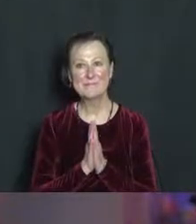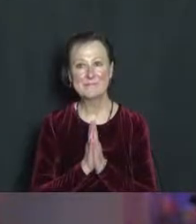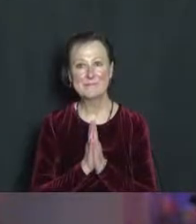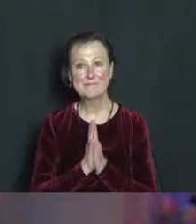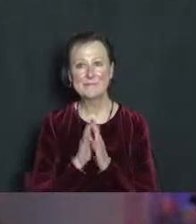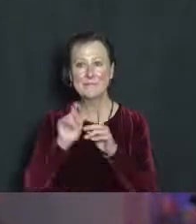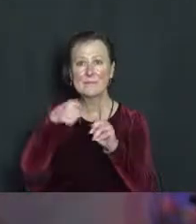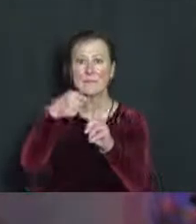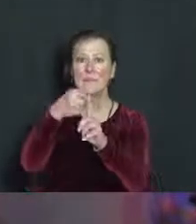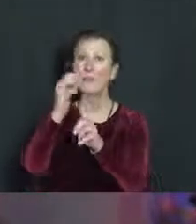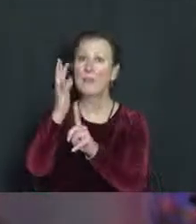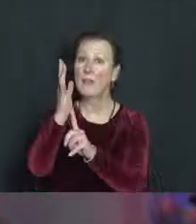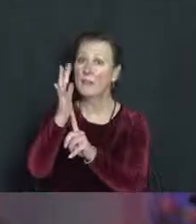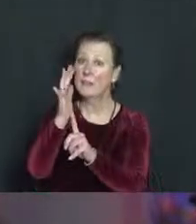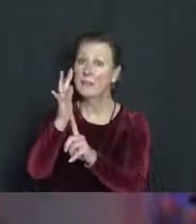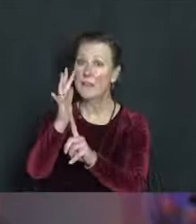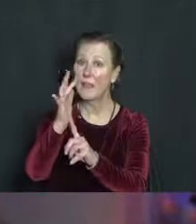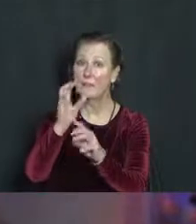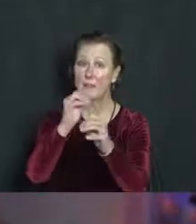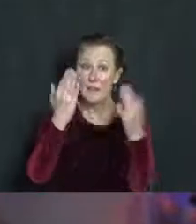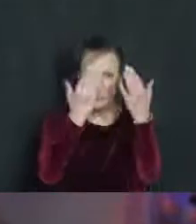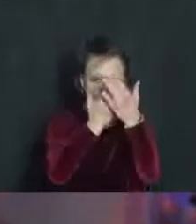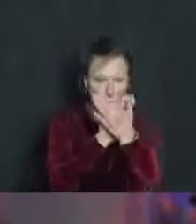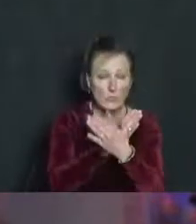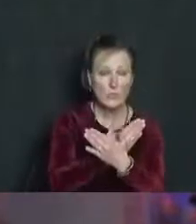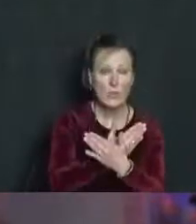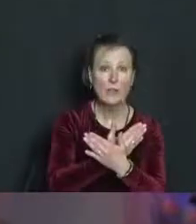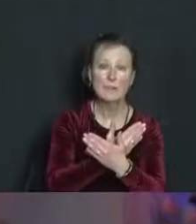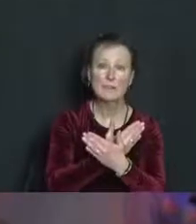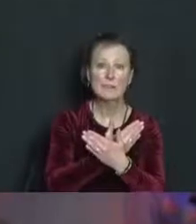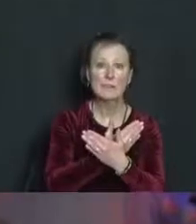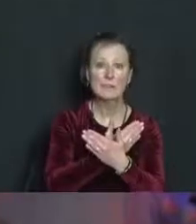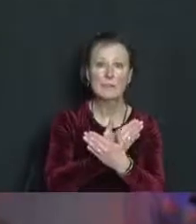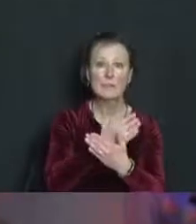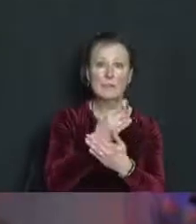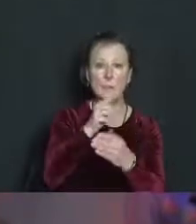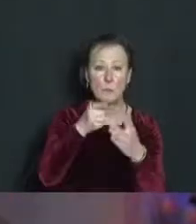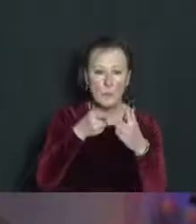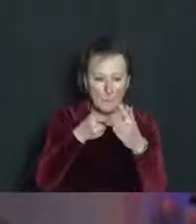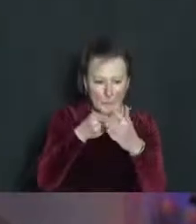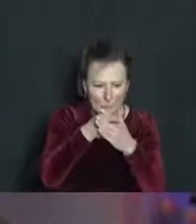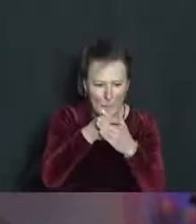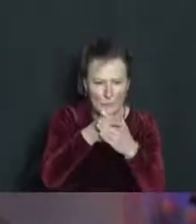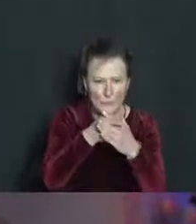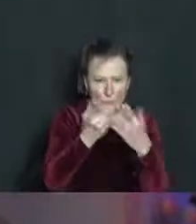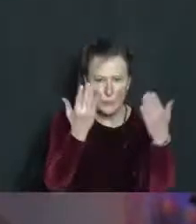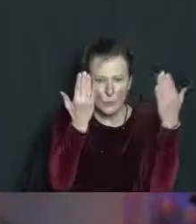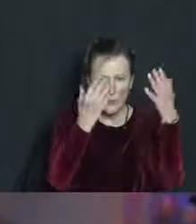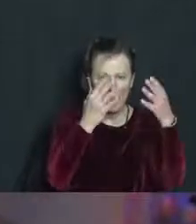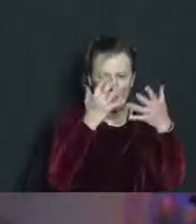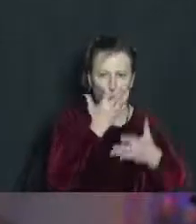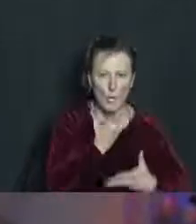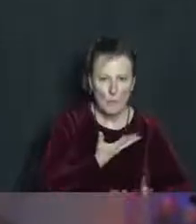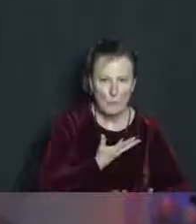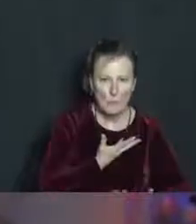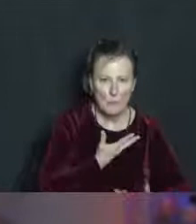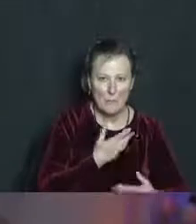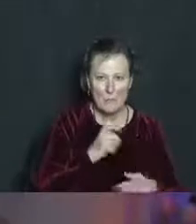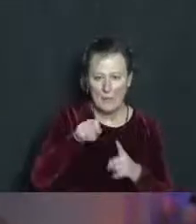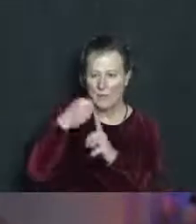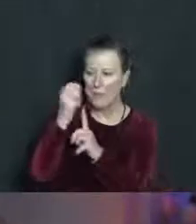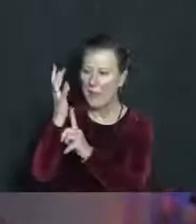Light a candle in the darkness, and you pierce the gloom. Light a candle